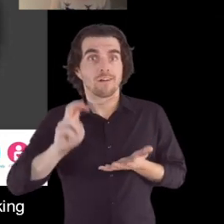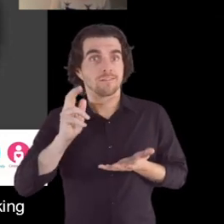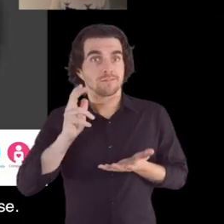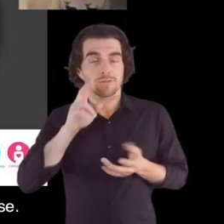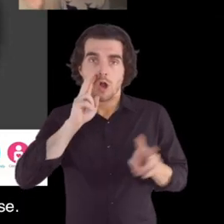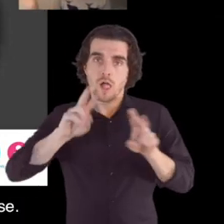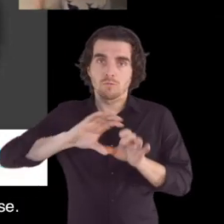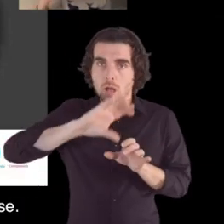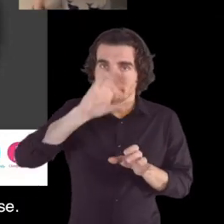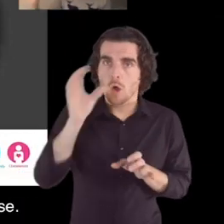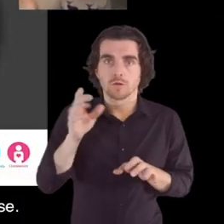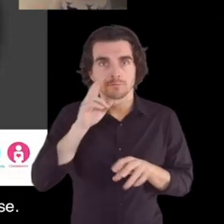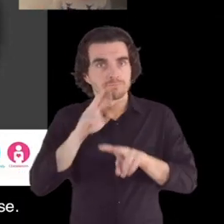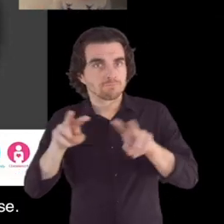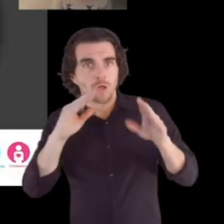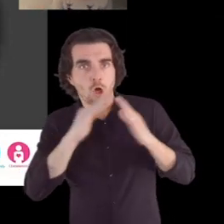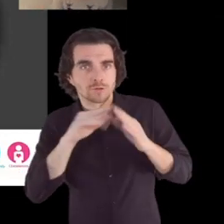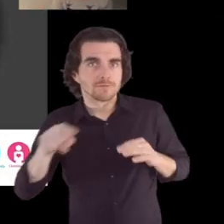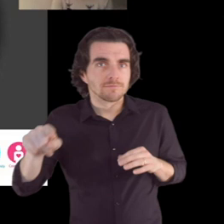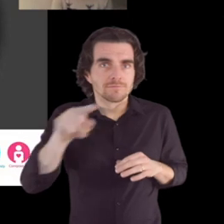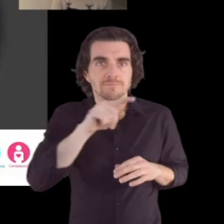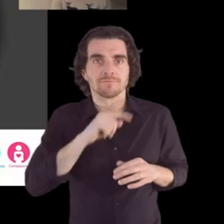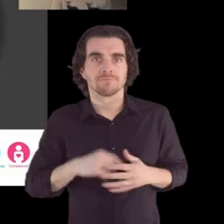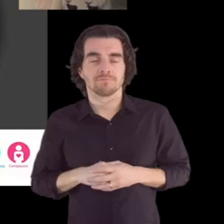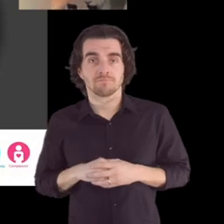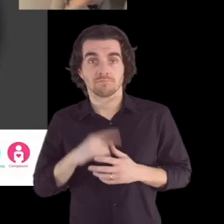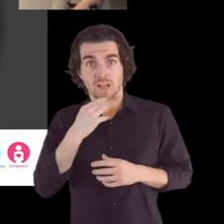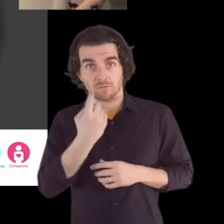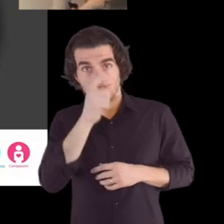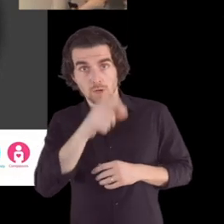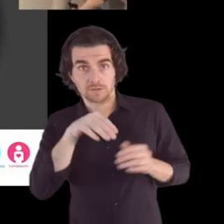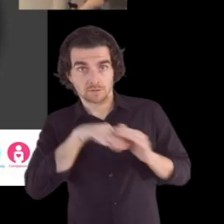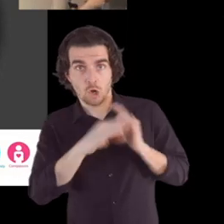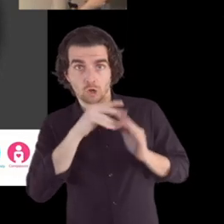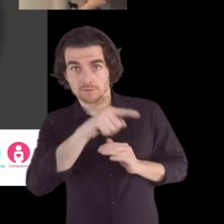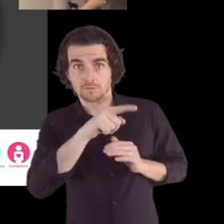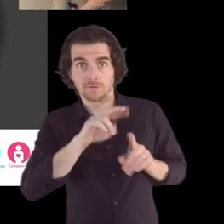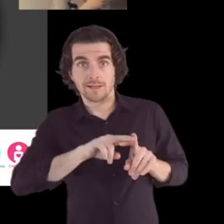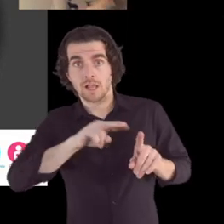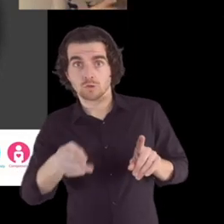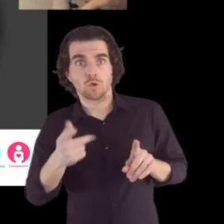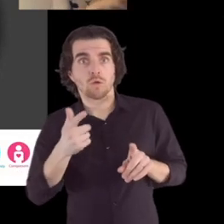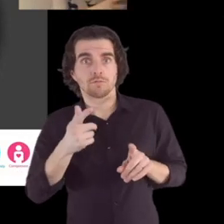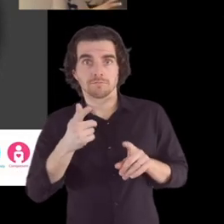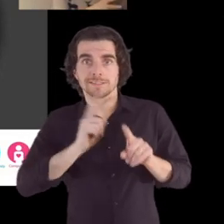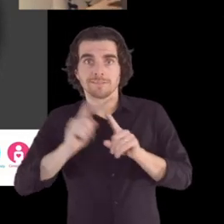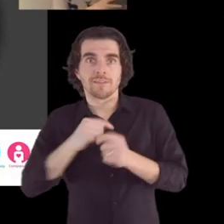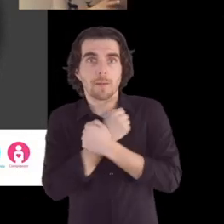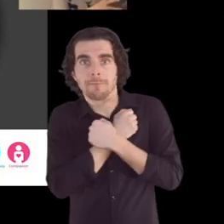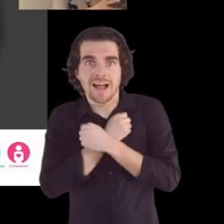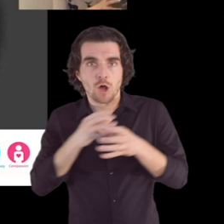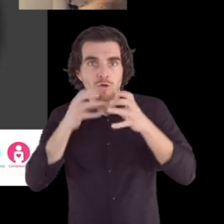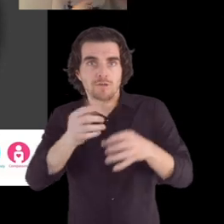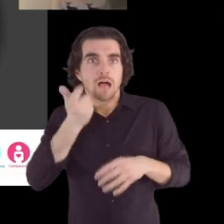looking at all the rainbows in everybody's house. There was a person talked about a neighbour who put a different teddy bear out